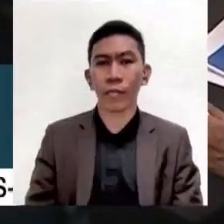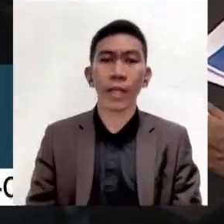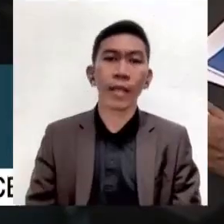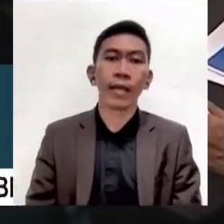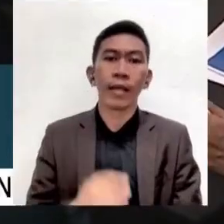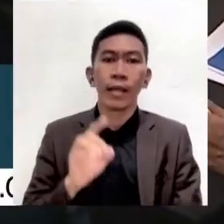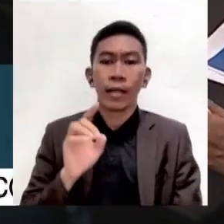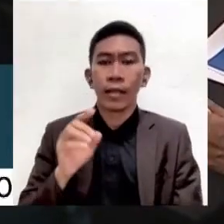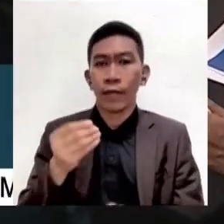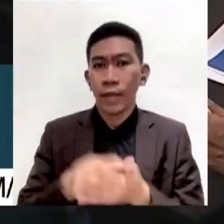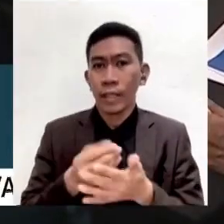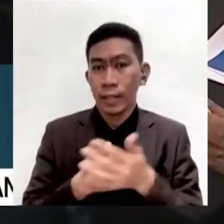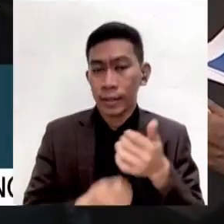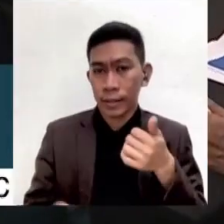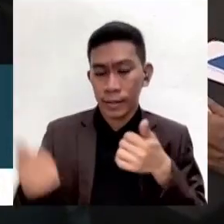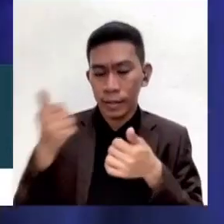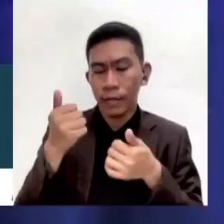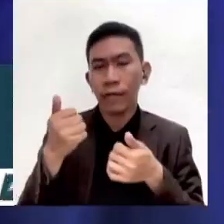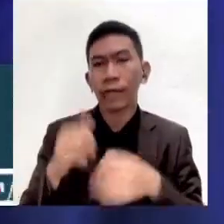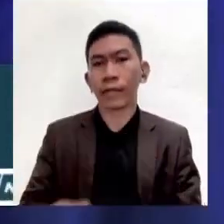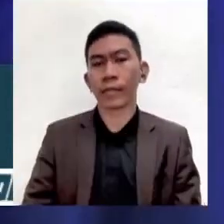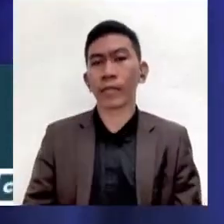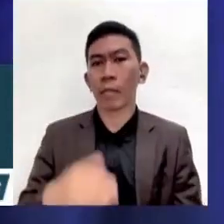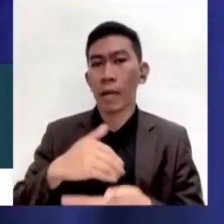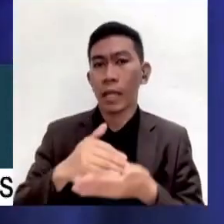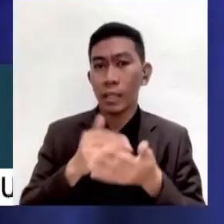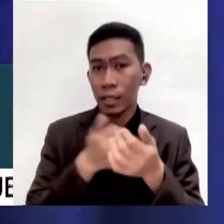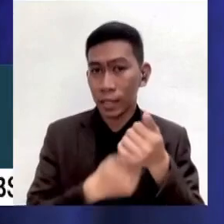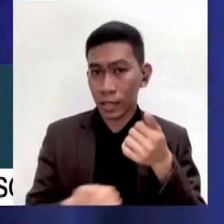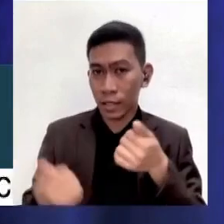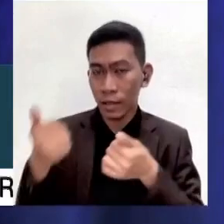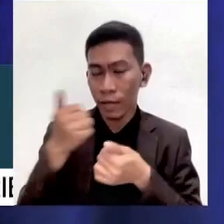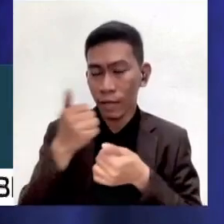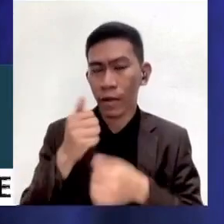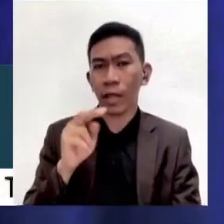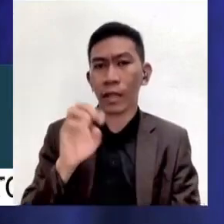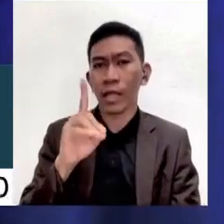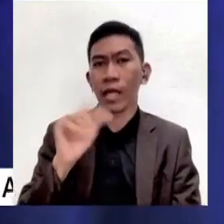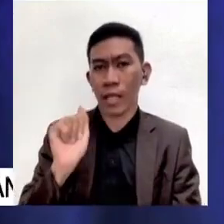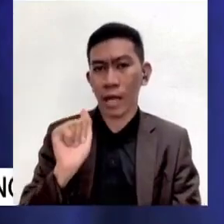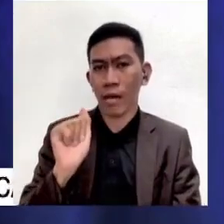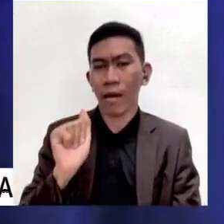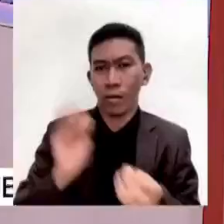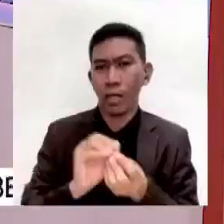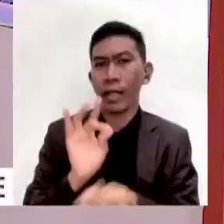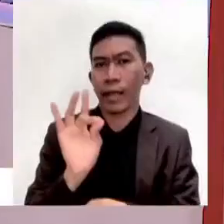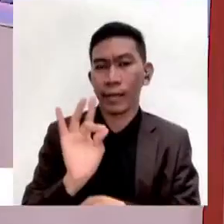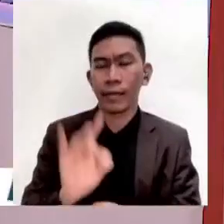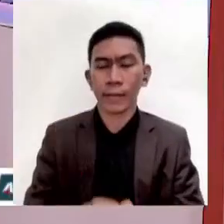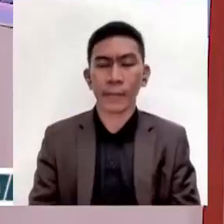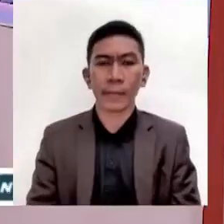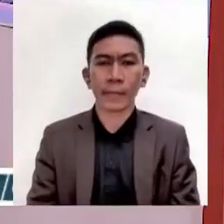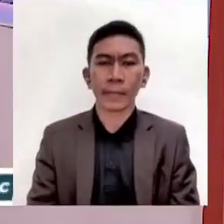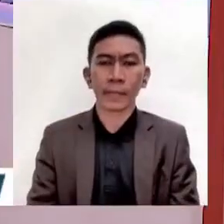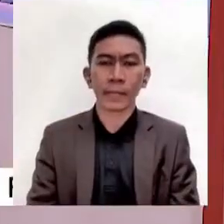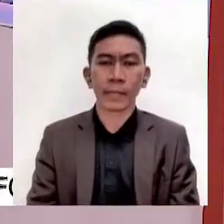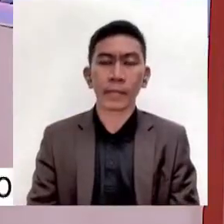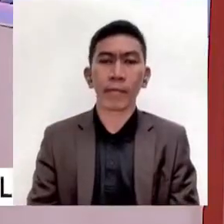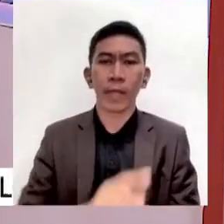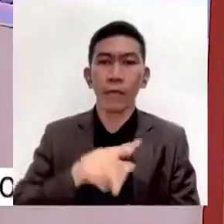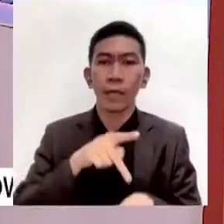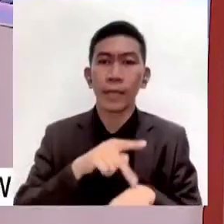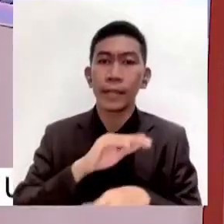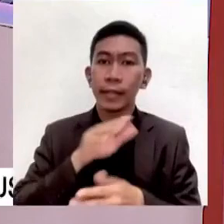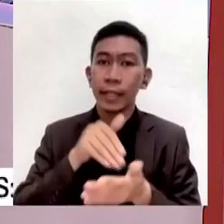Diokno, Budget Chief Amena Pangandaman, and NEDA Secretary Arsenio Balisacan. The Philippine Central Bank ruling out